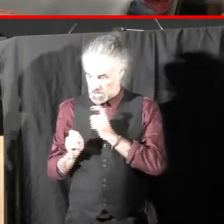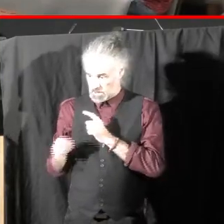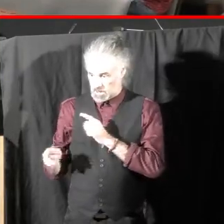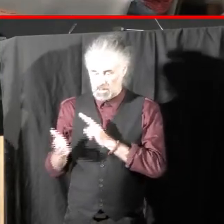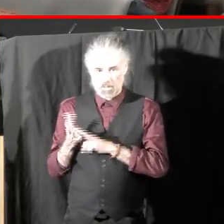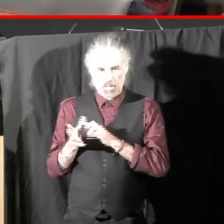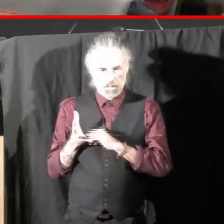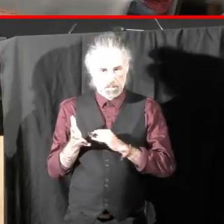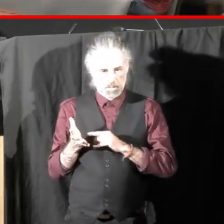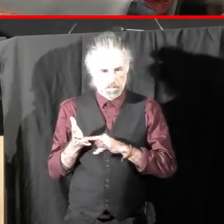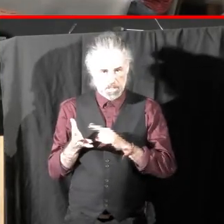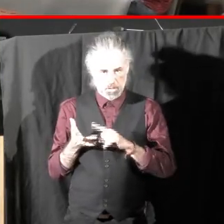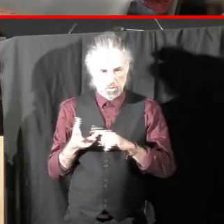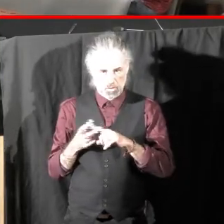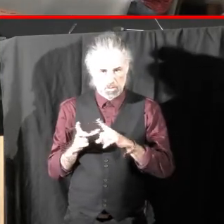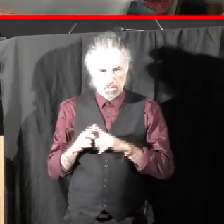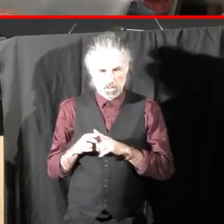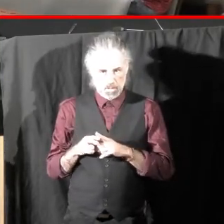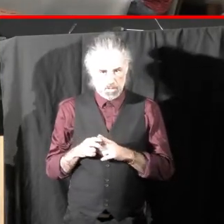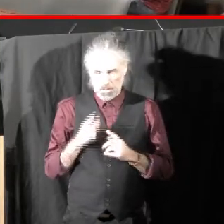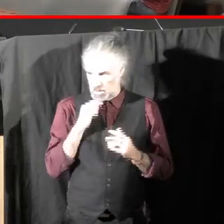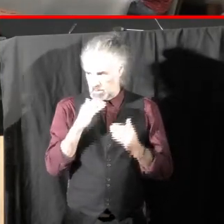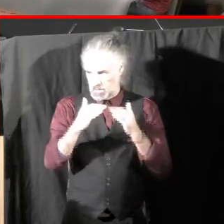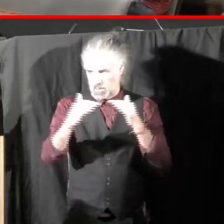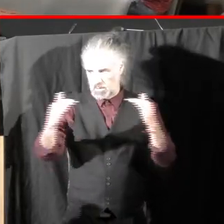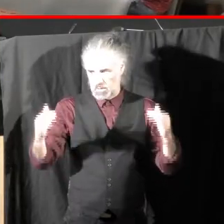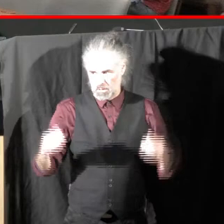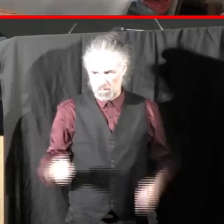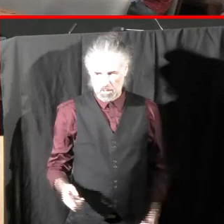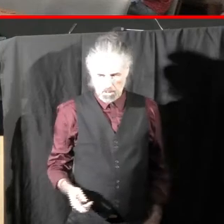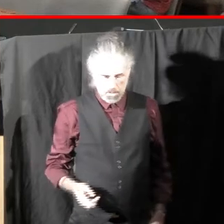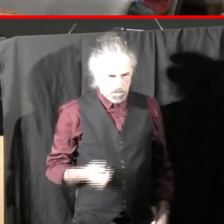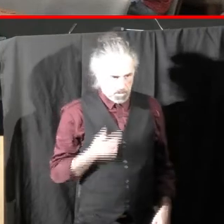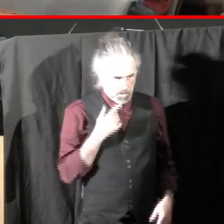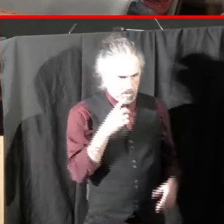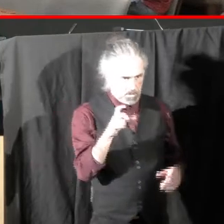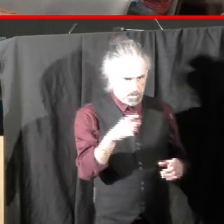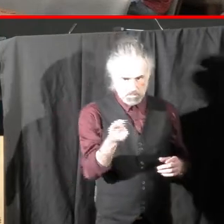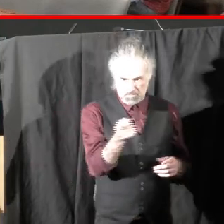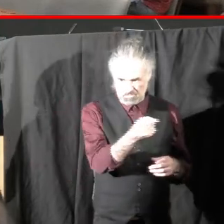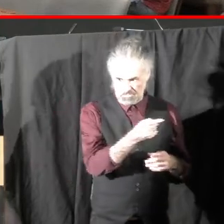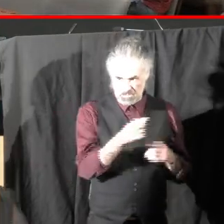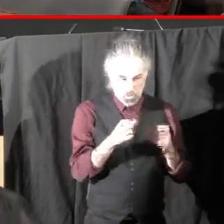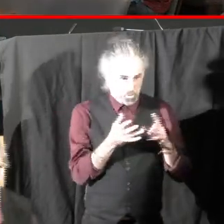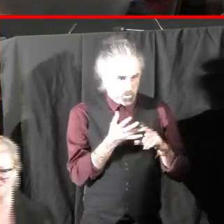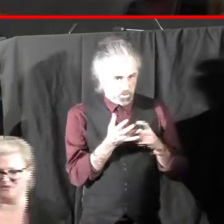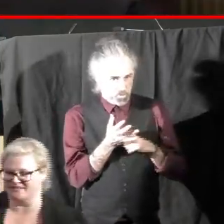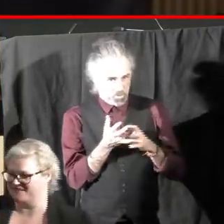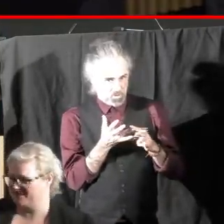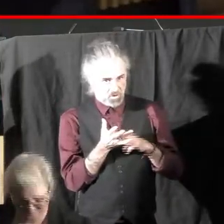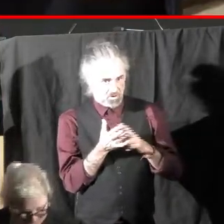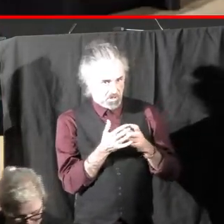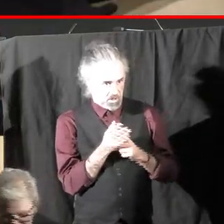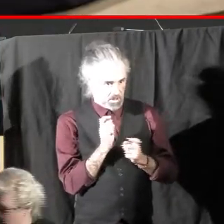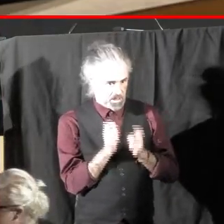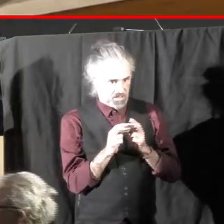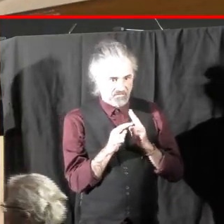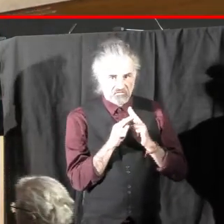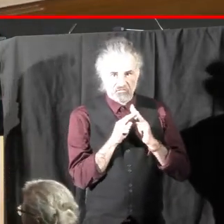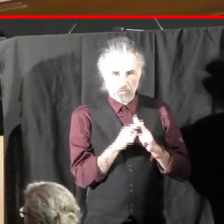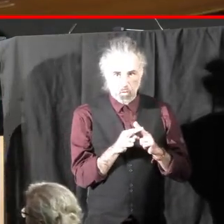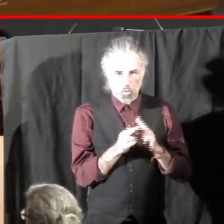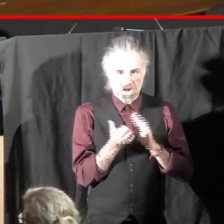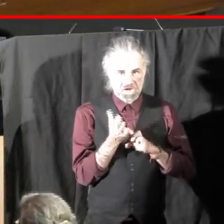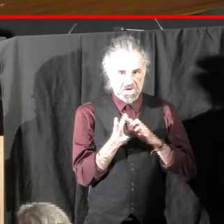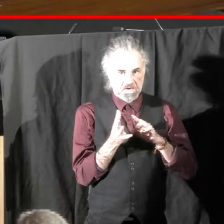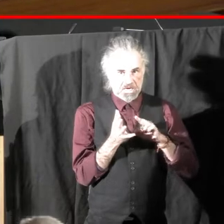So the question from the floor is, was the coroner able to test for nastoids? There